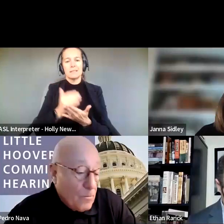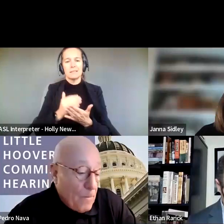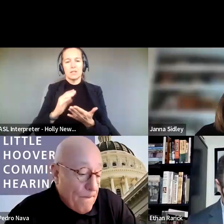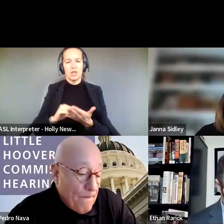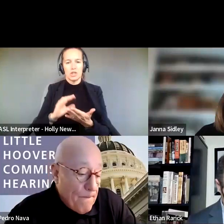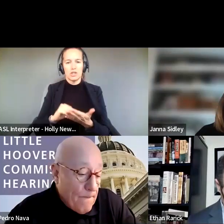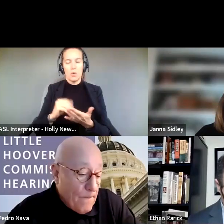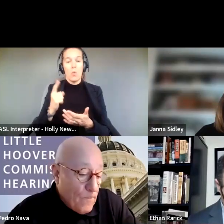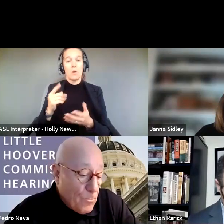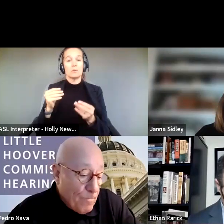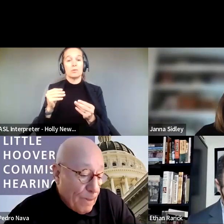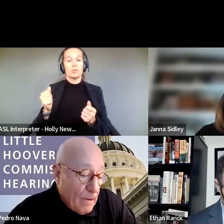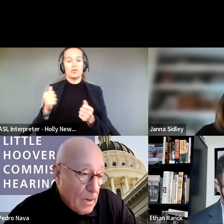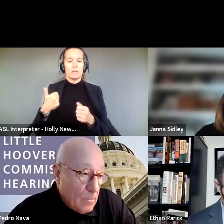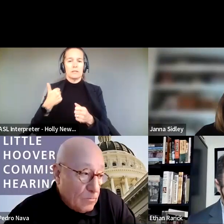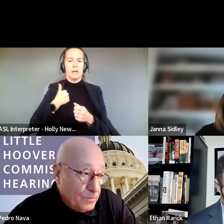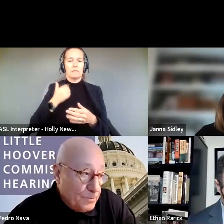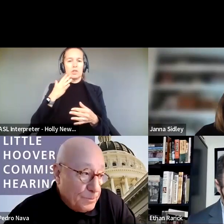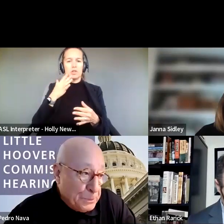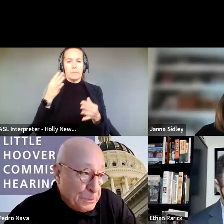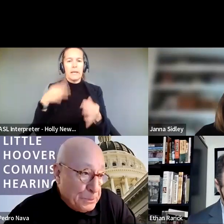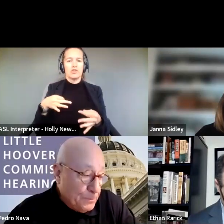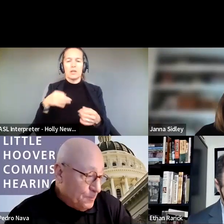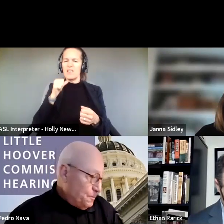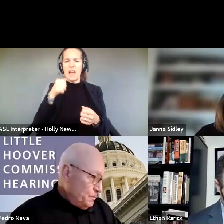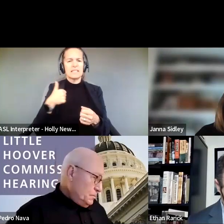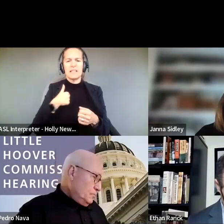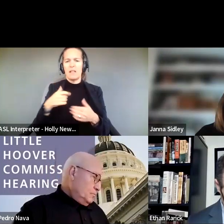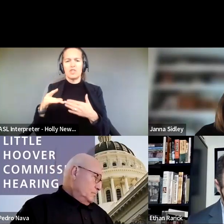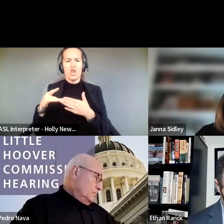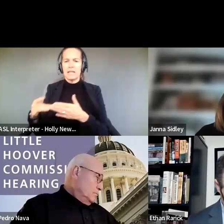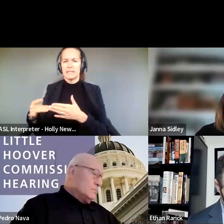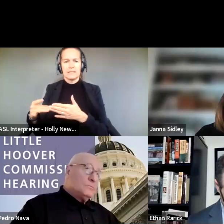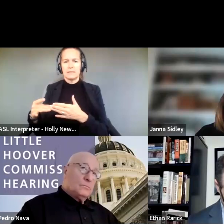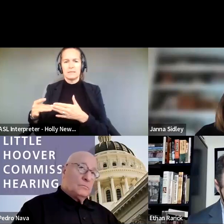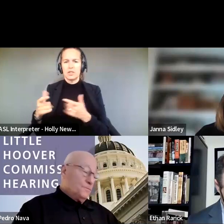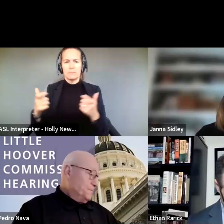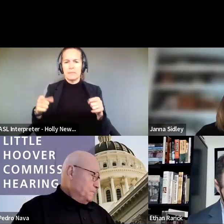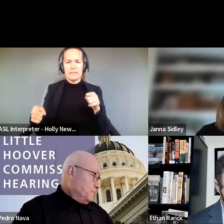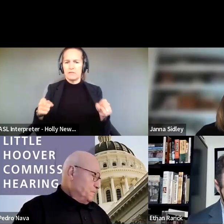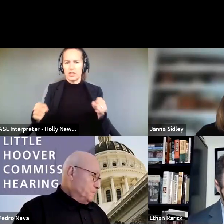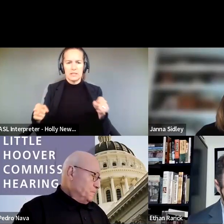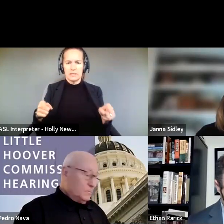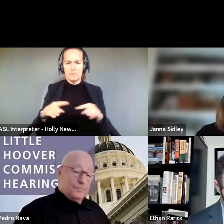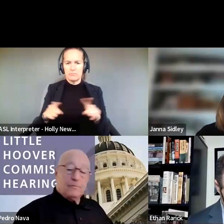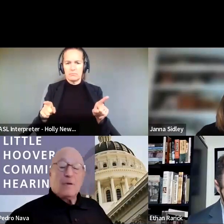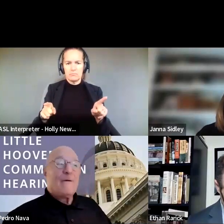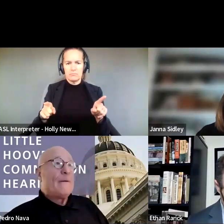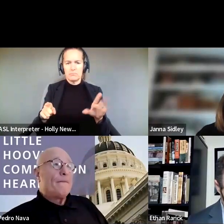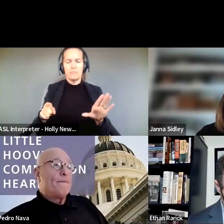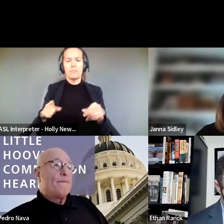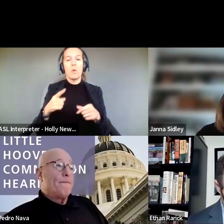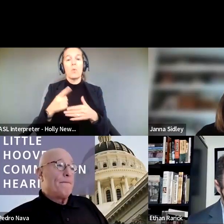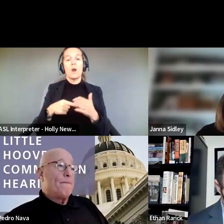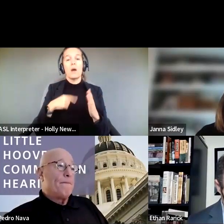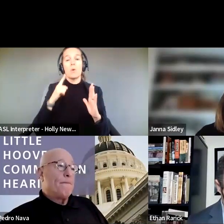is self-determination, not self-directed. There's a huge difference. What I would hope for is that